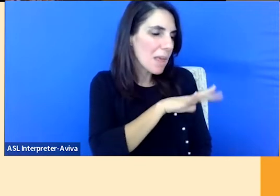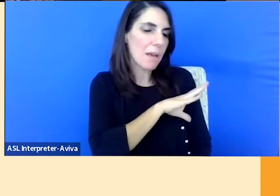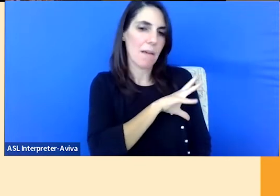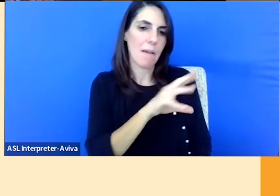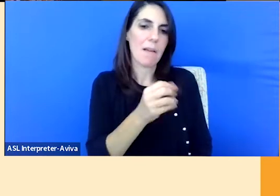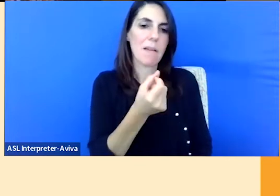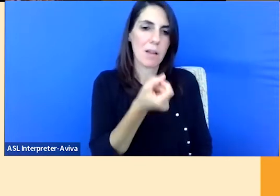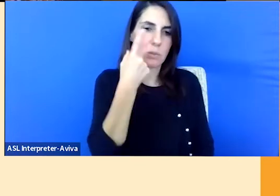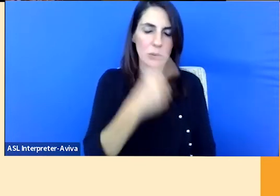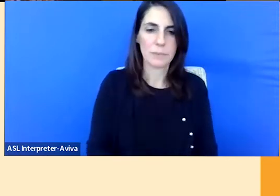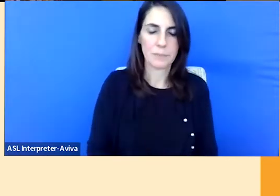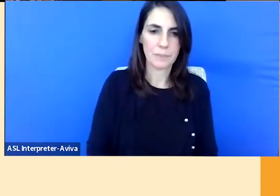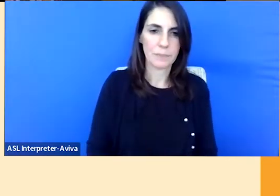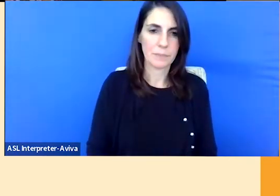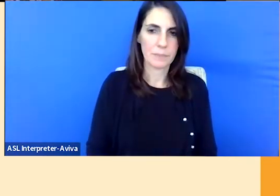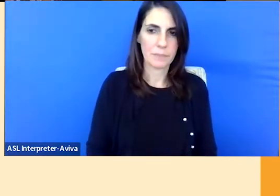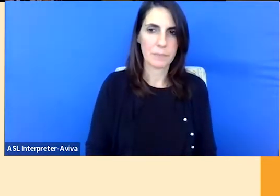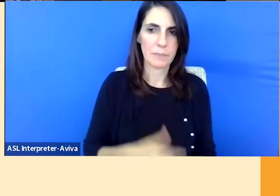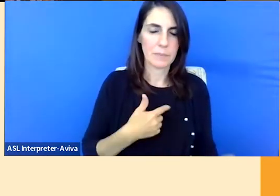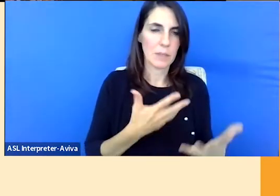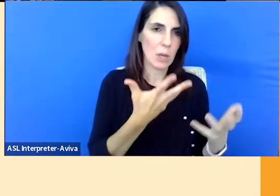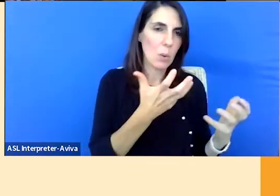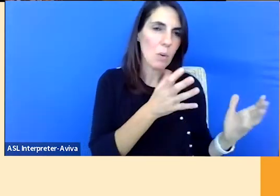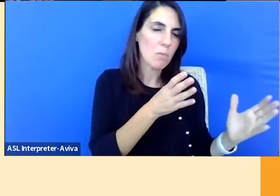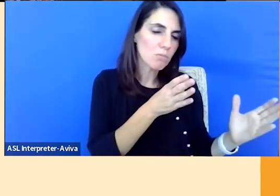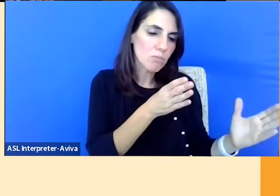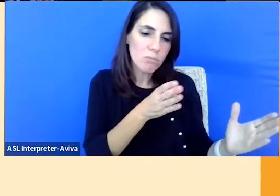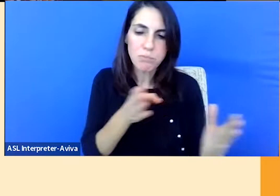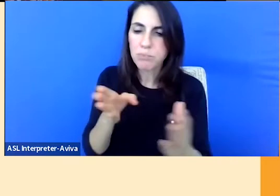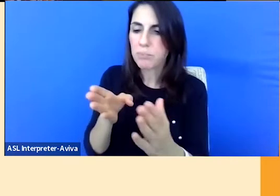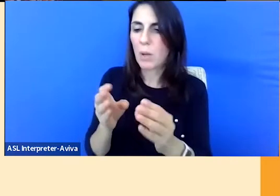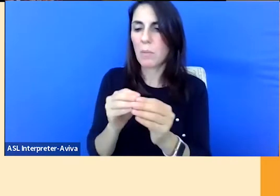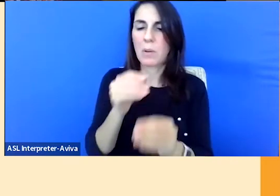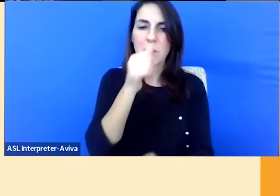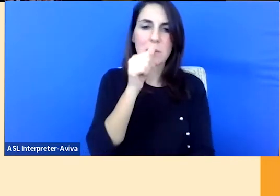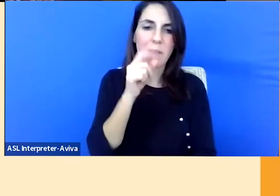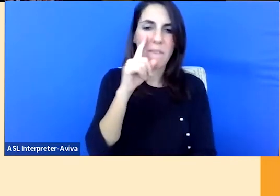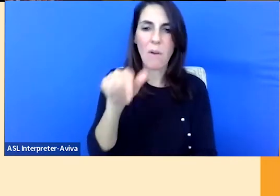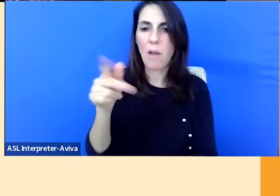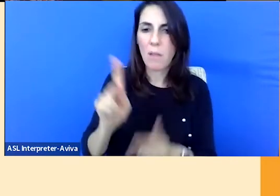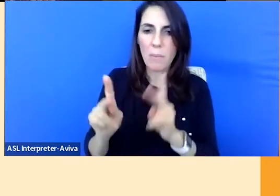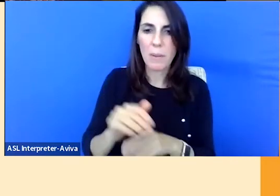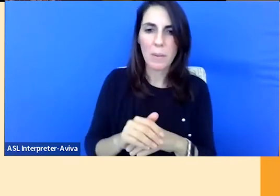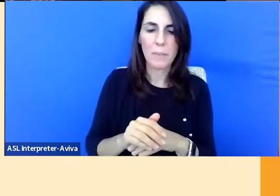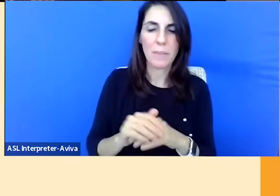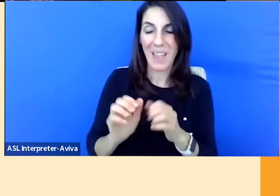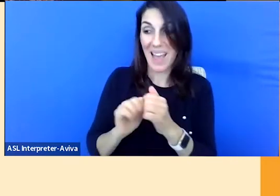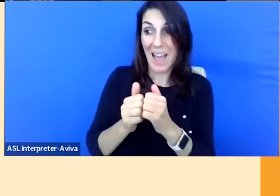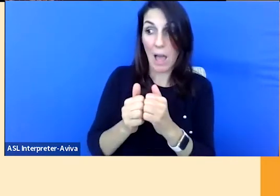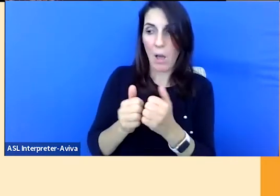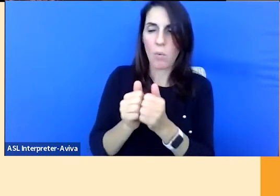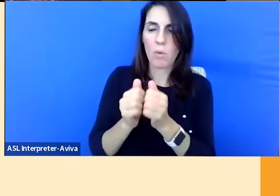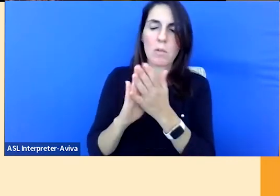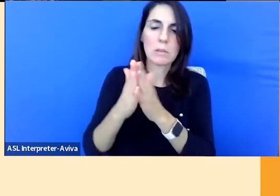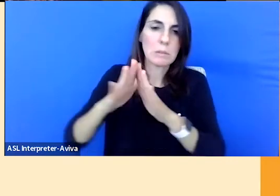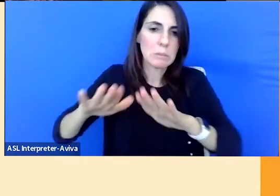May I move towards the suffering of others with peaceful and attentive